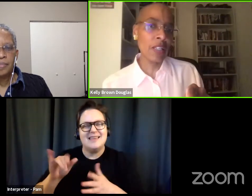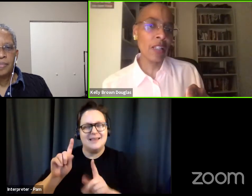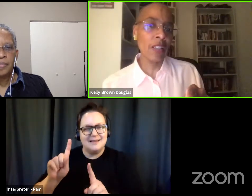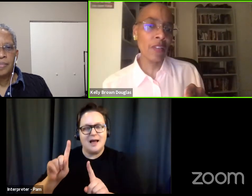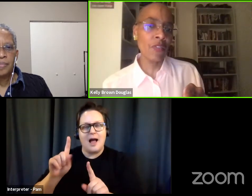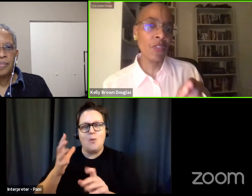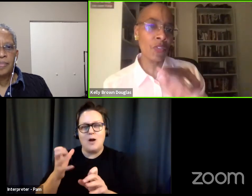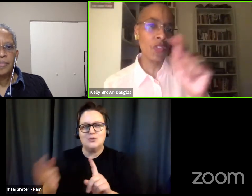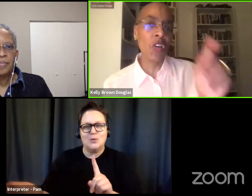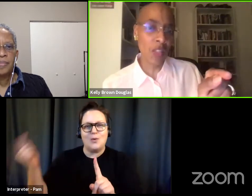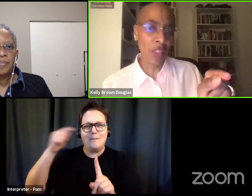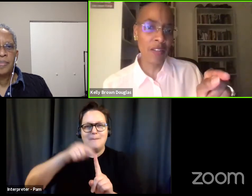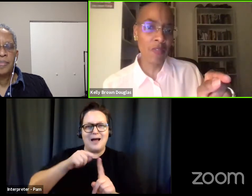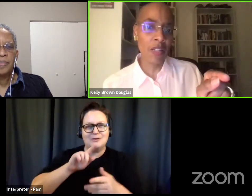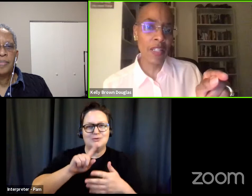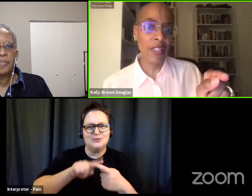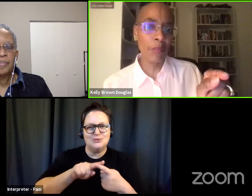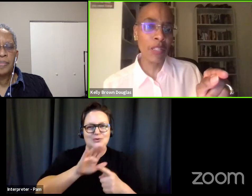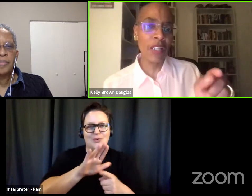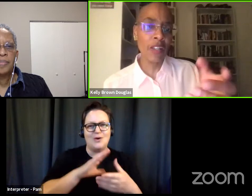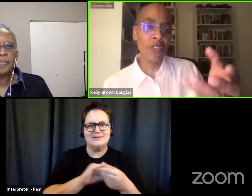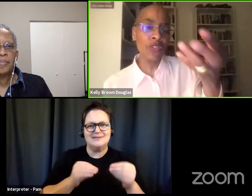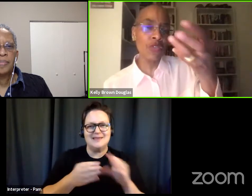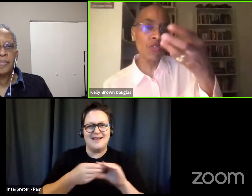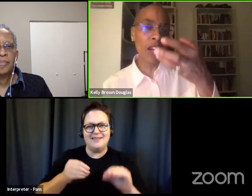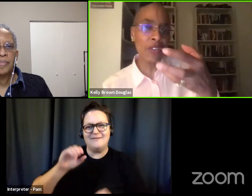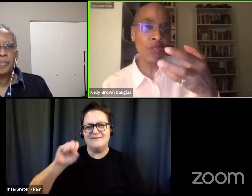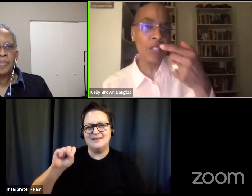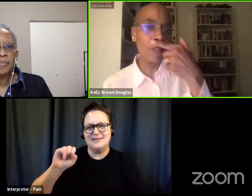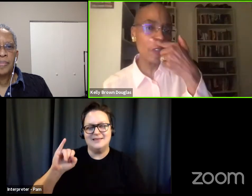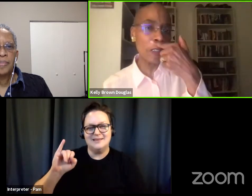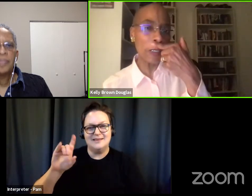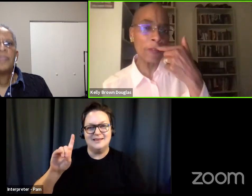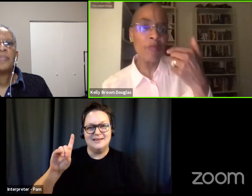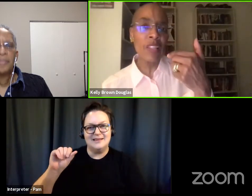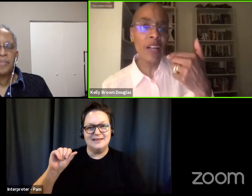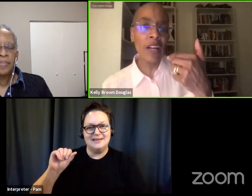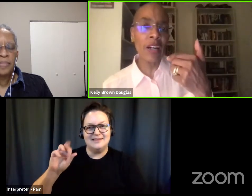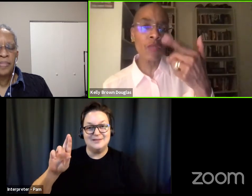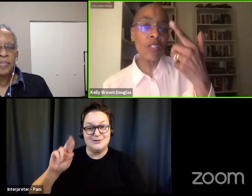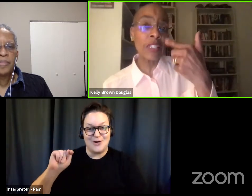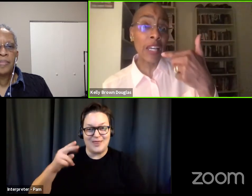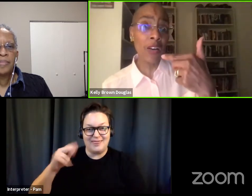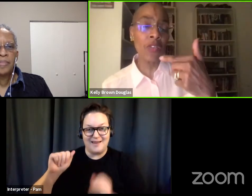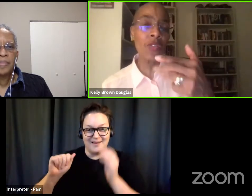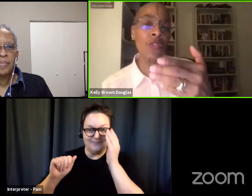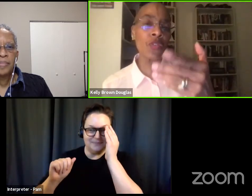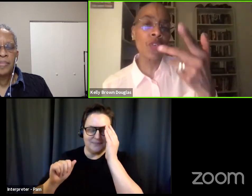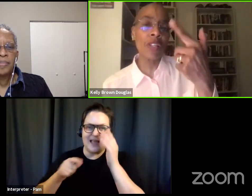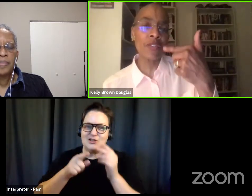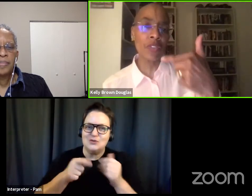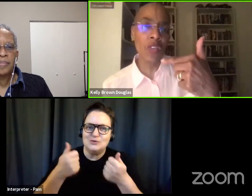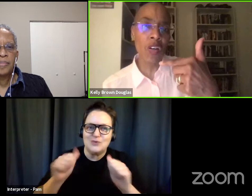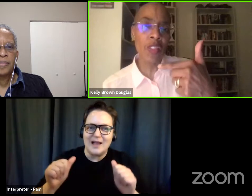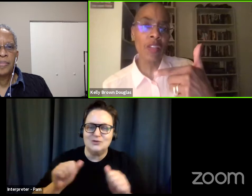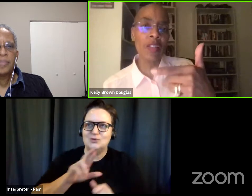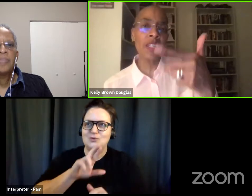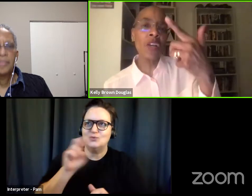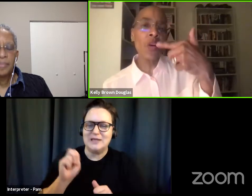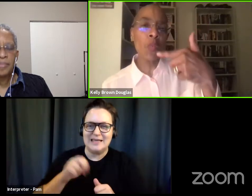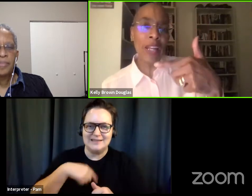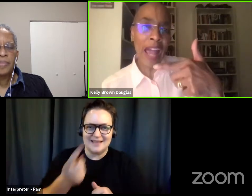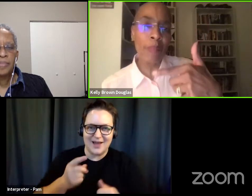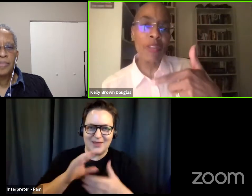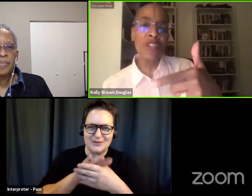your tale of Siddhartha, right? Because as you try to re-envision, retell the story of Siddhartha,